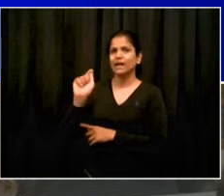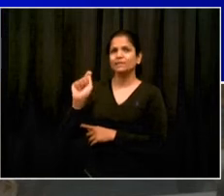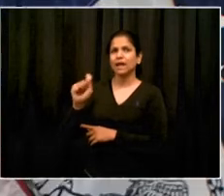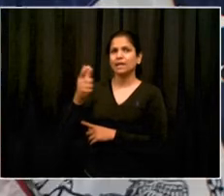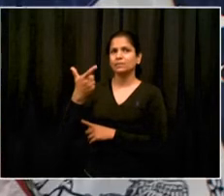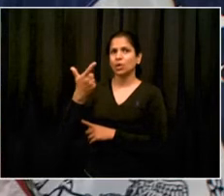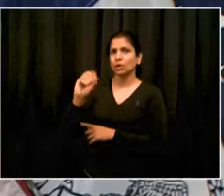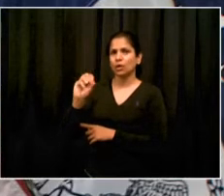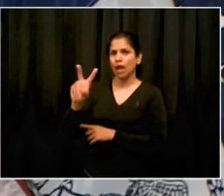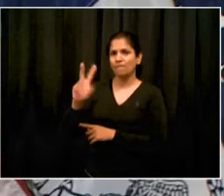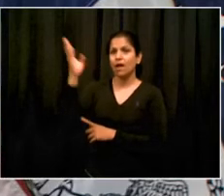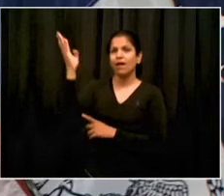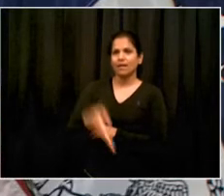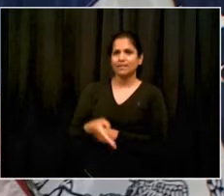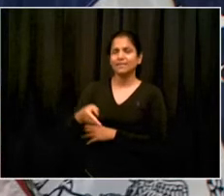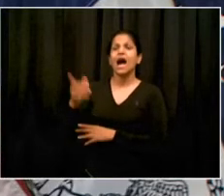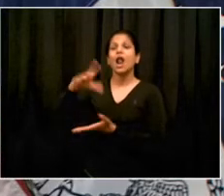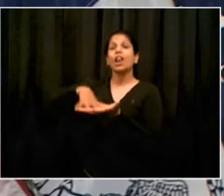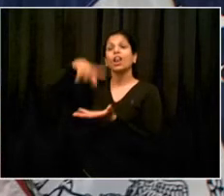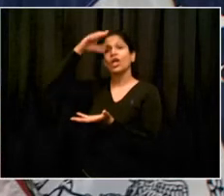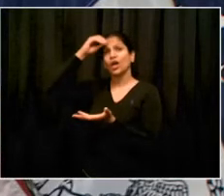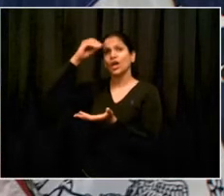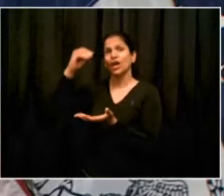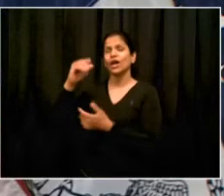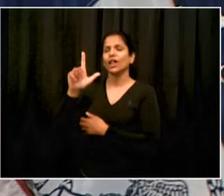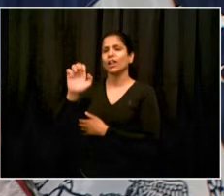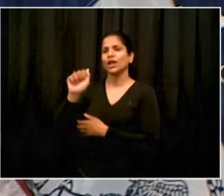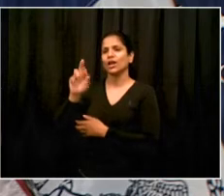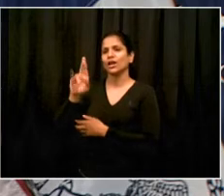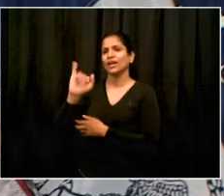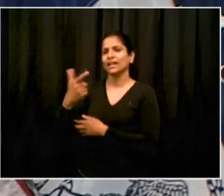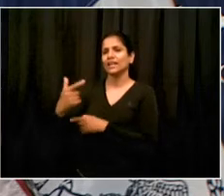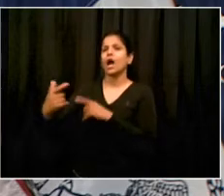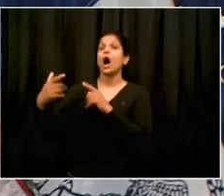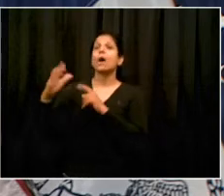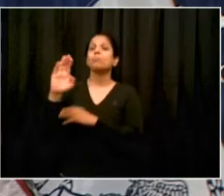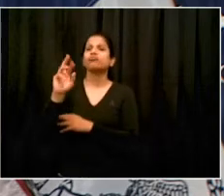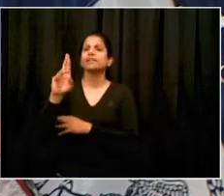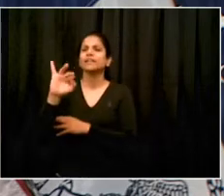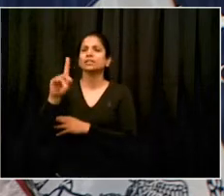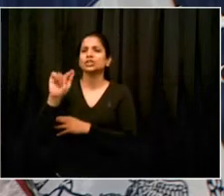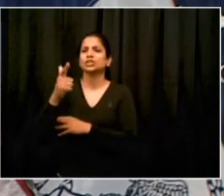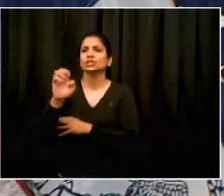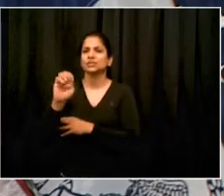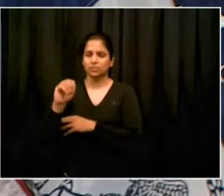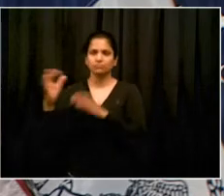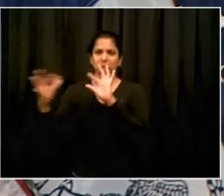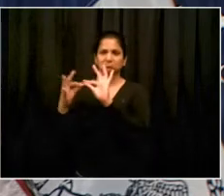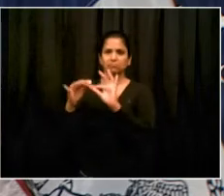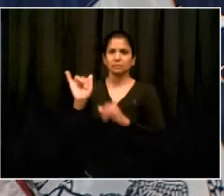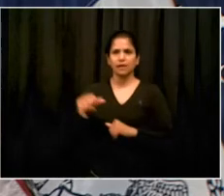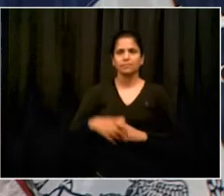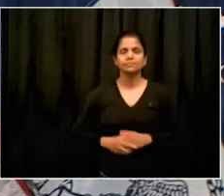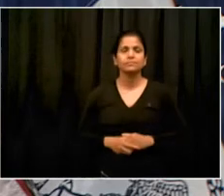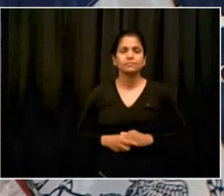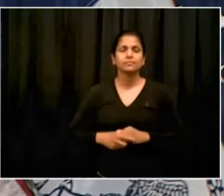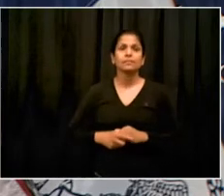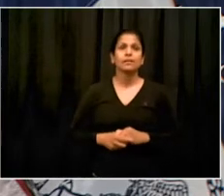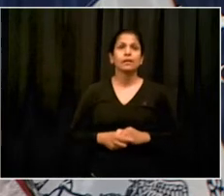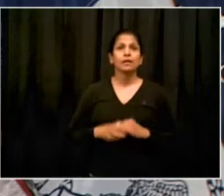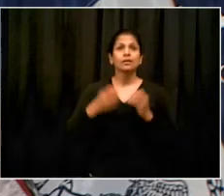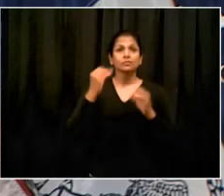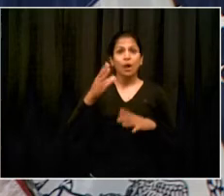monitoring approach. Every school, every one of our public schools will be a part of this, a different day each month for each